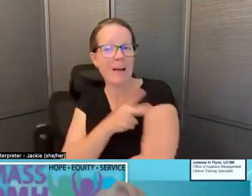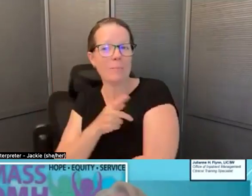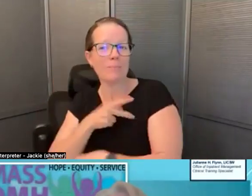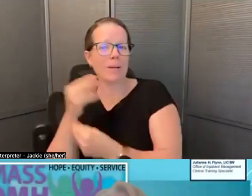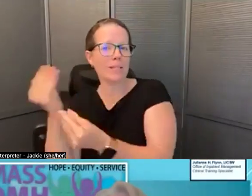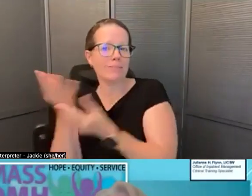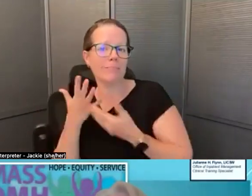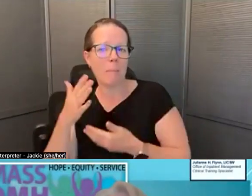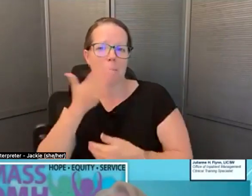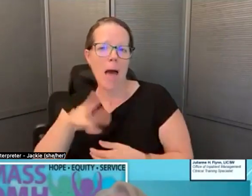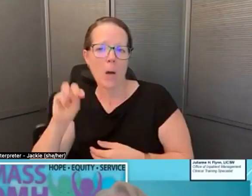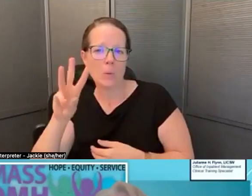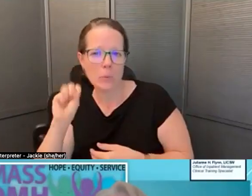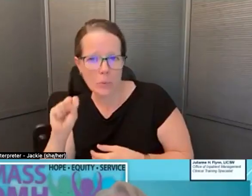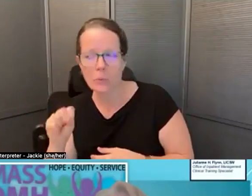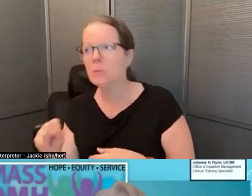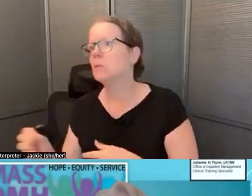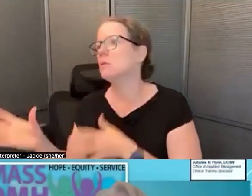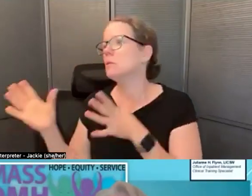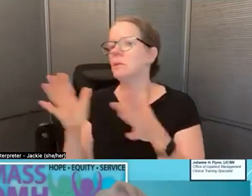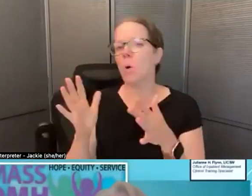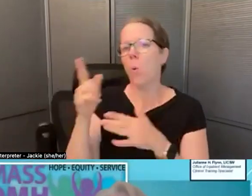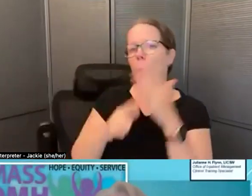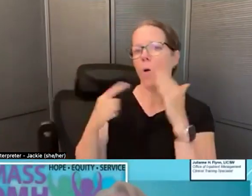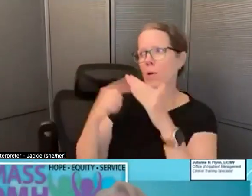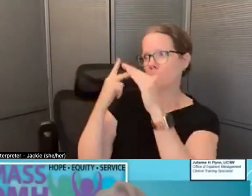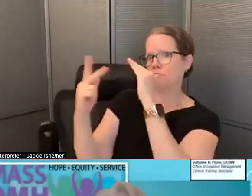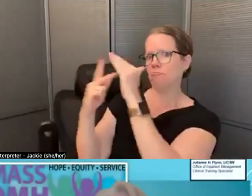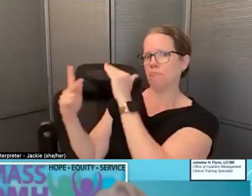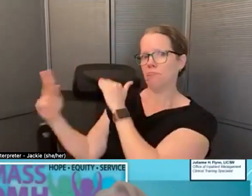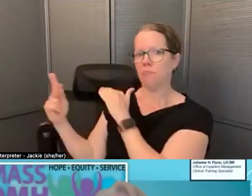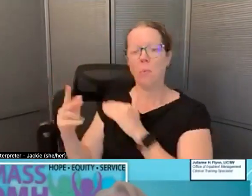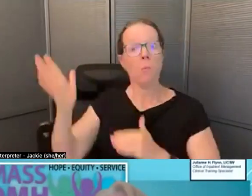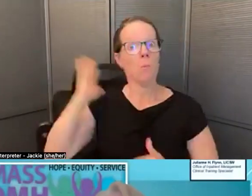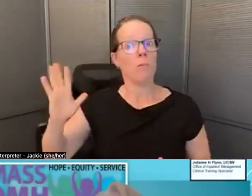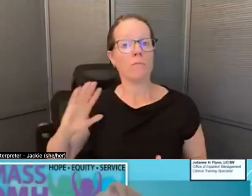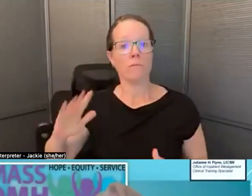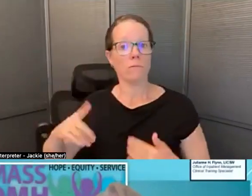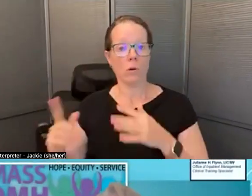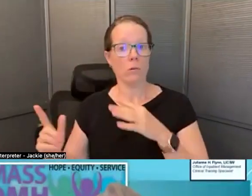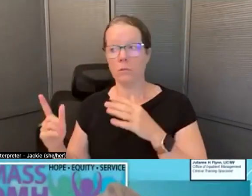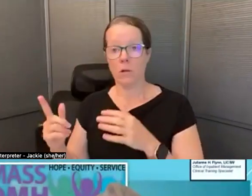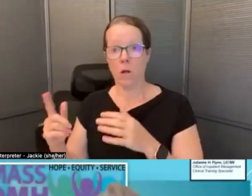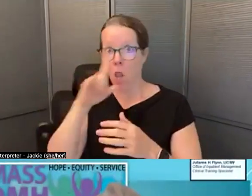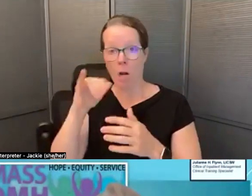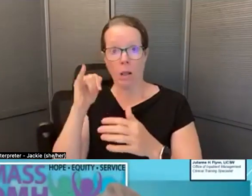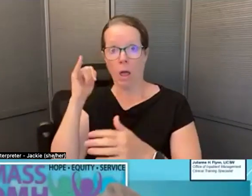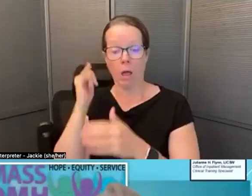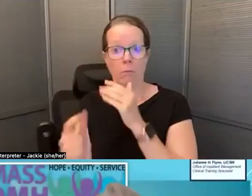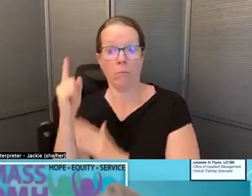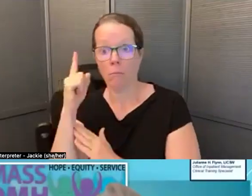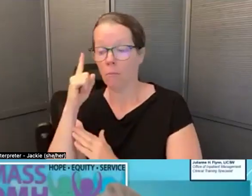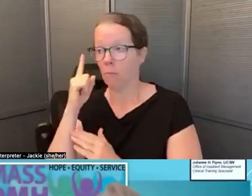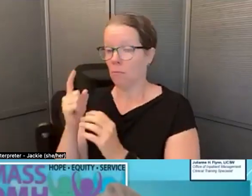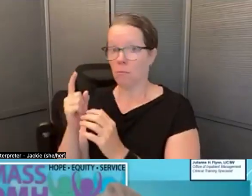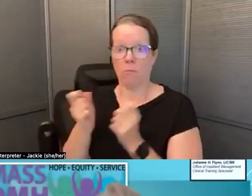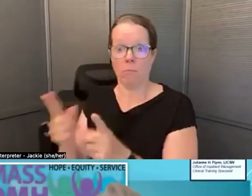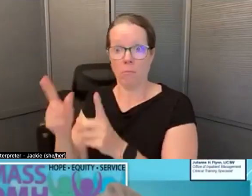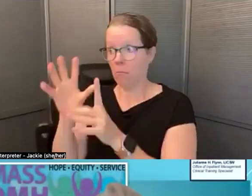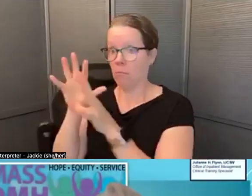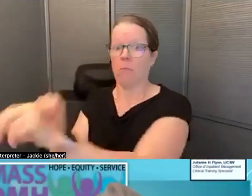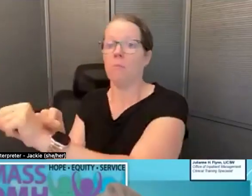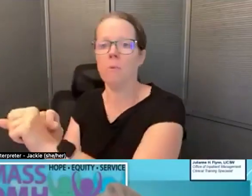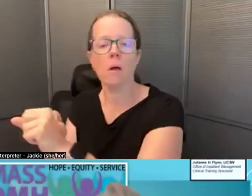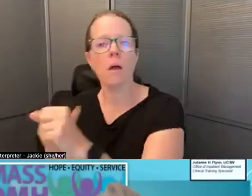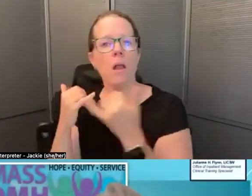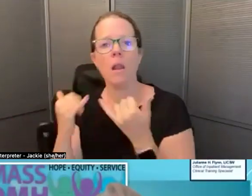our longer term patients, that led to a restraint. And just staff kind of coming up with a plan like that, communicating okay, well, as the nurse,